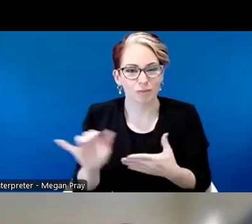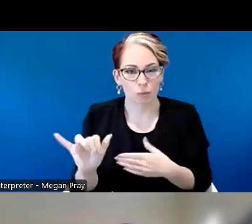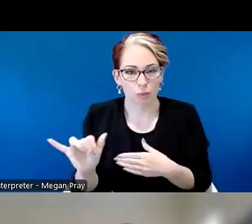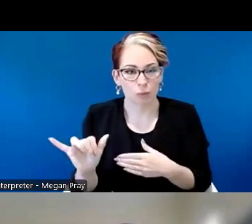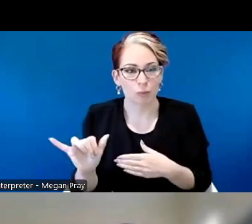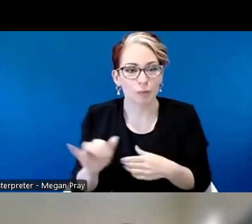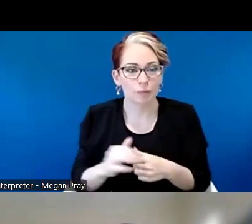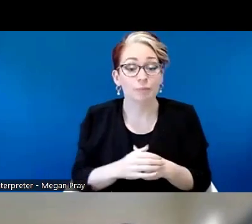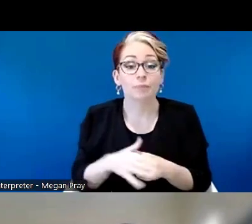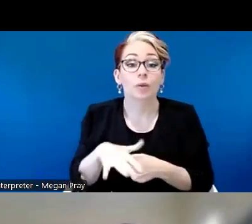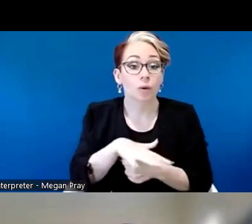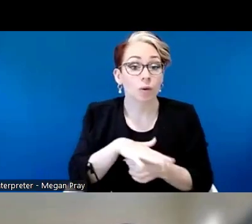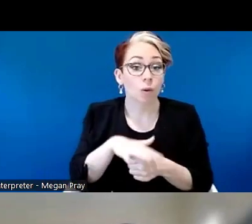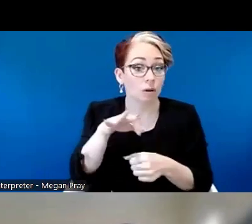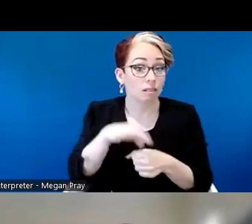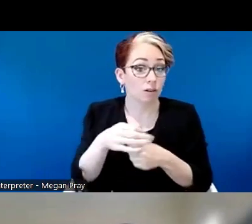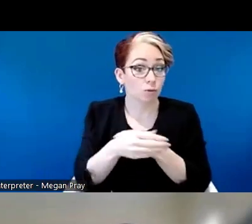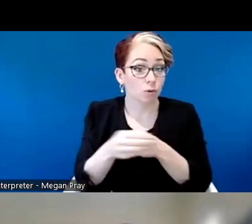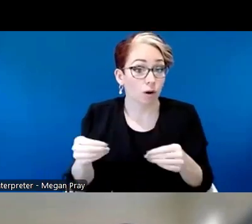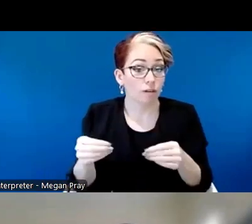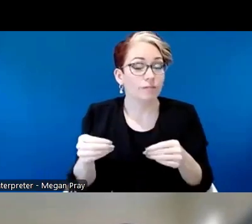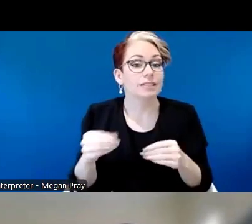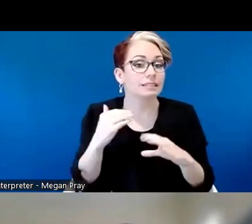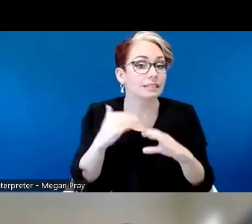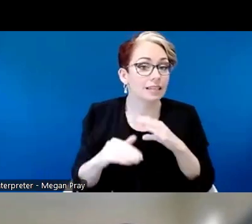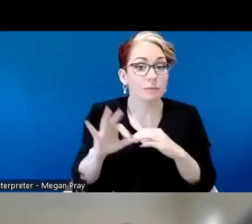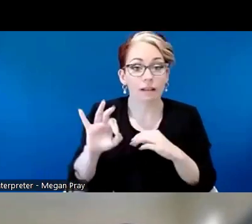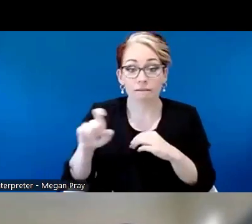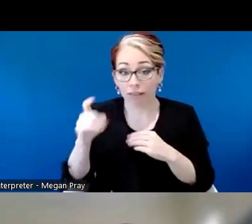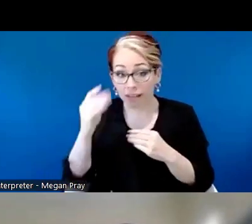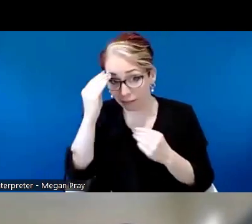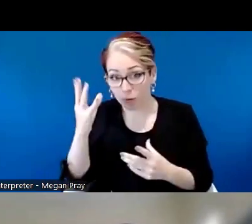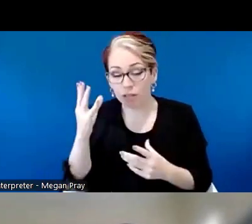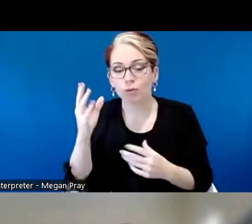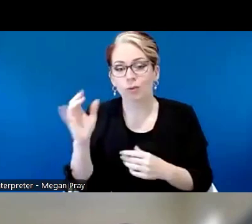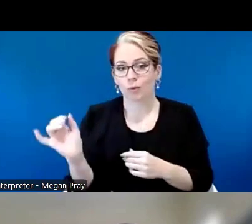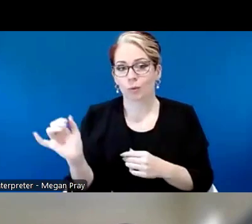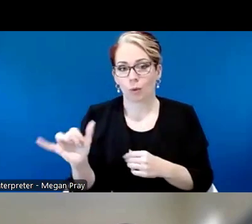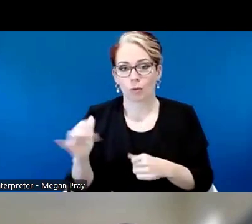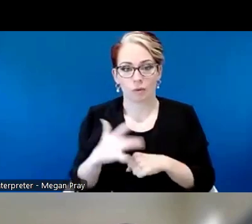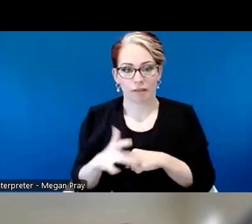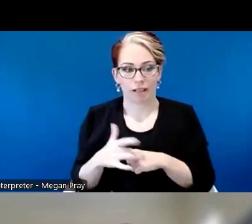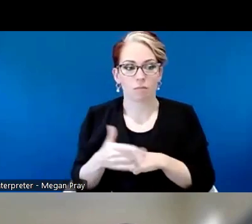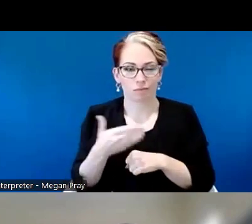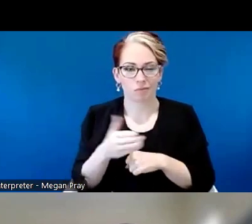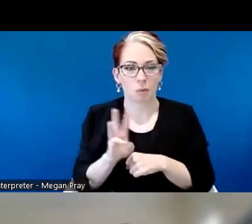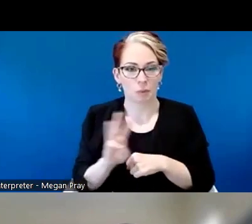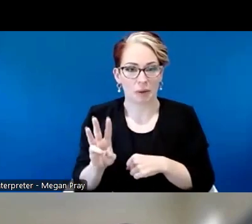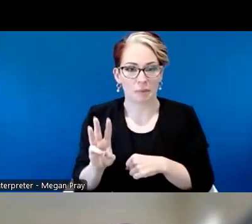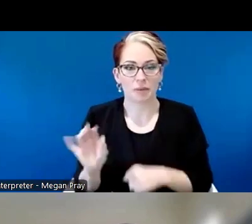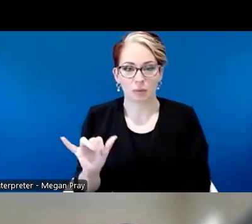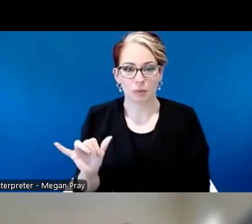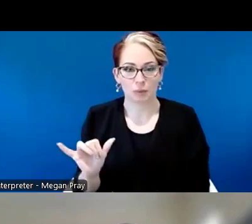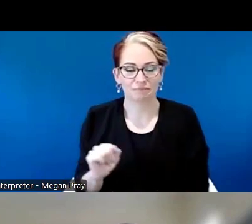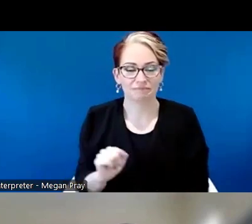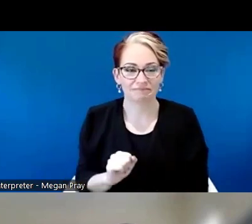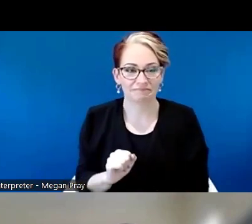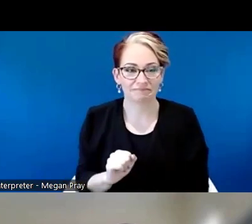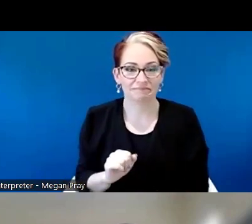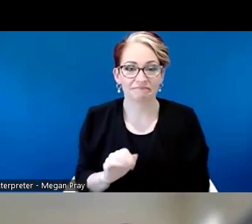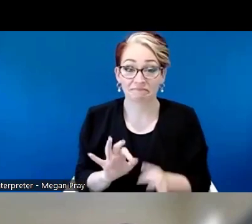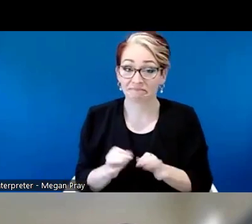can find your local election office's email and fax information also on the Secretary of State's website.